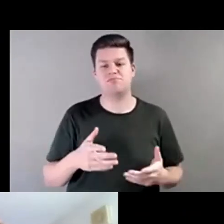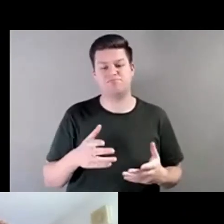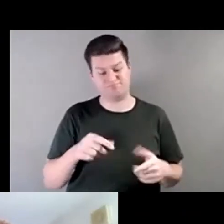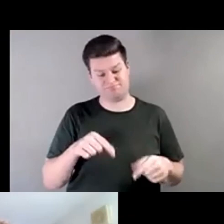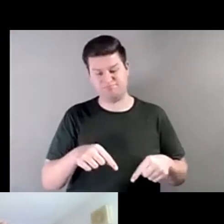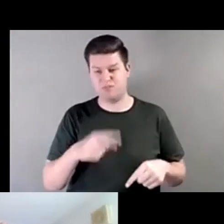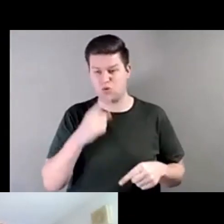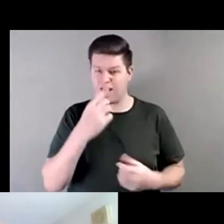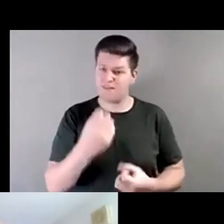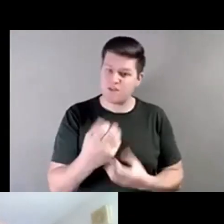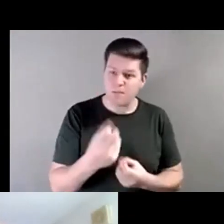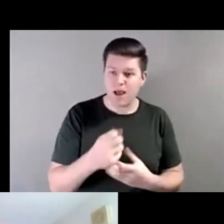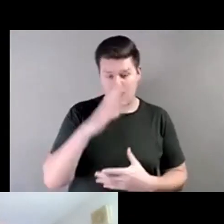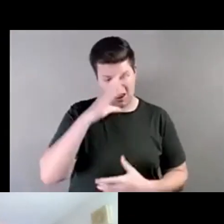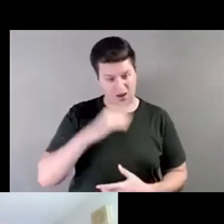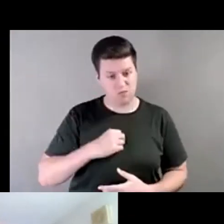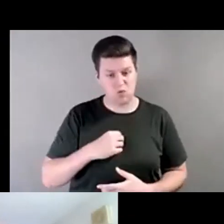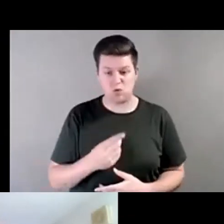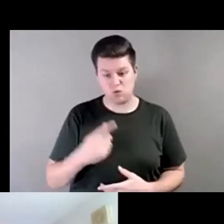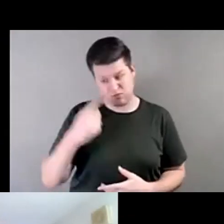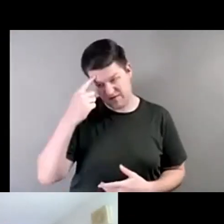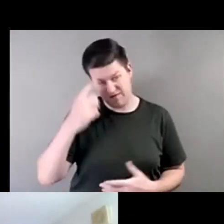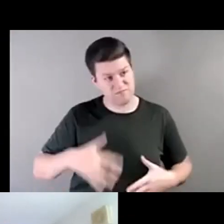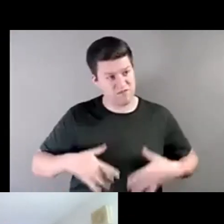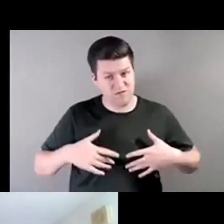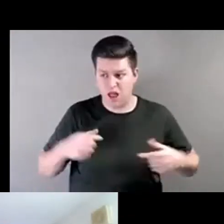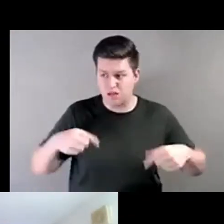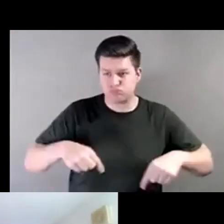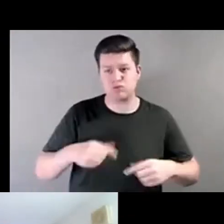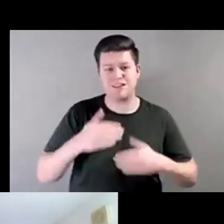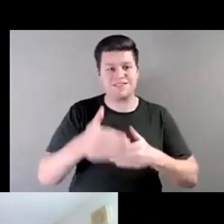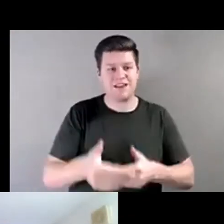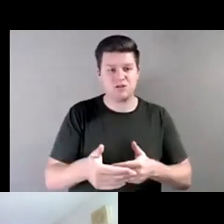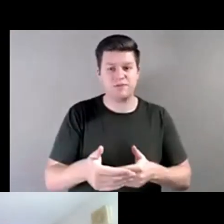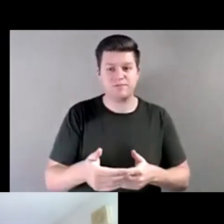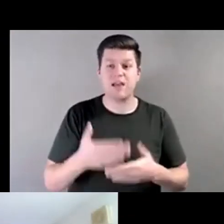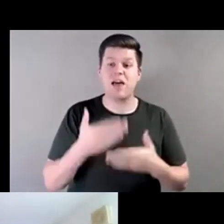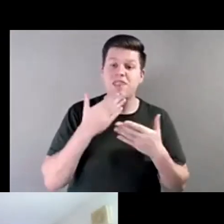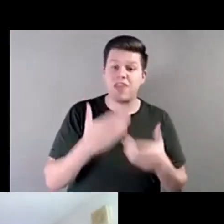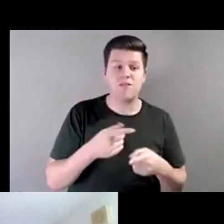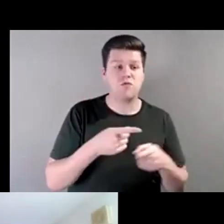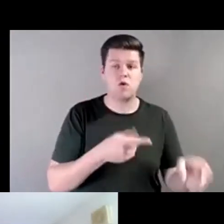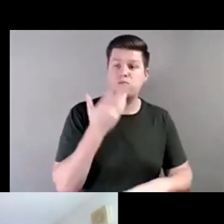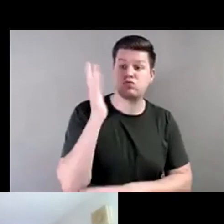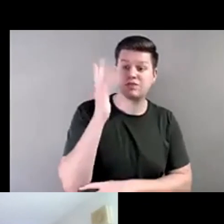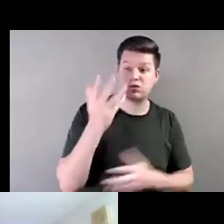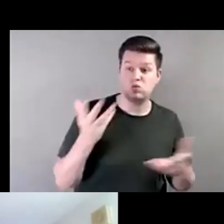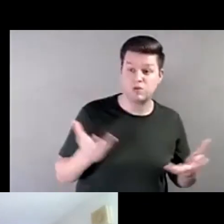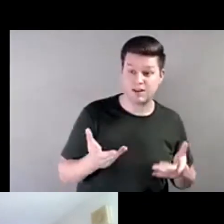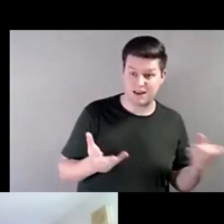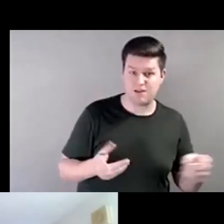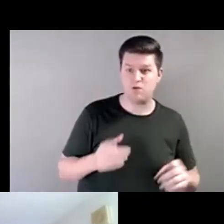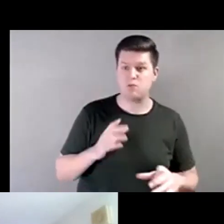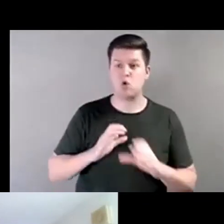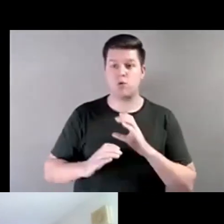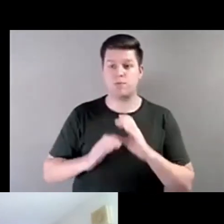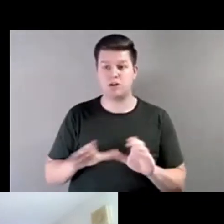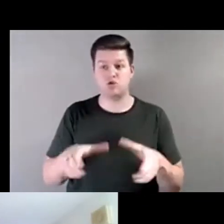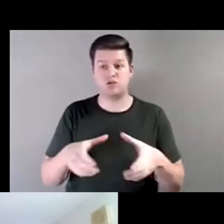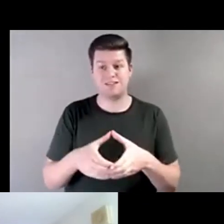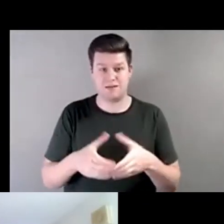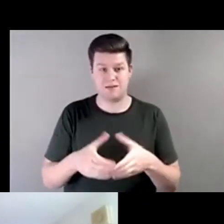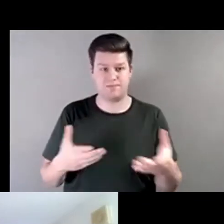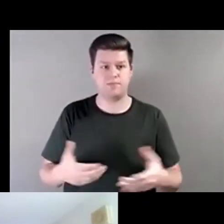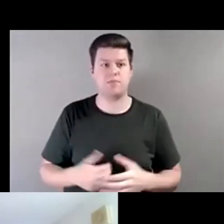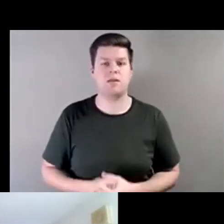session. And finally, just thank you again to our presenters today, to the support we've had from the communications team, and to our